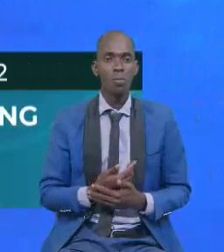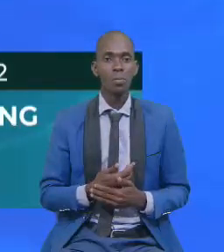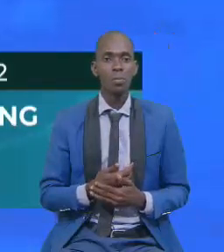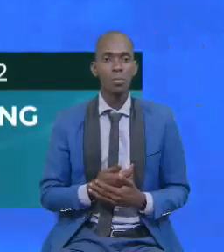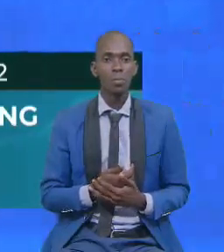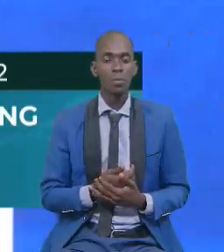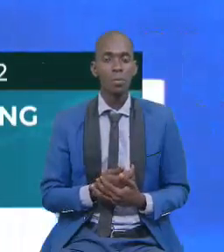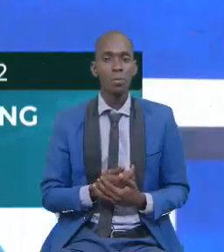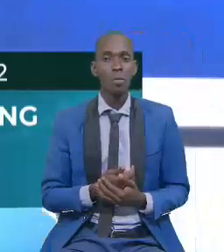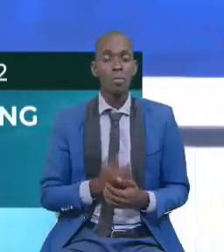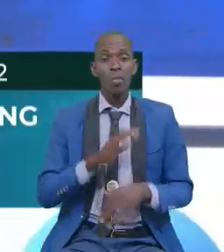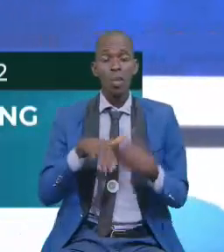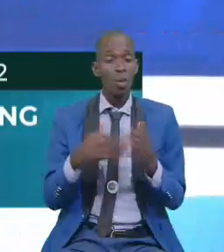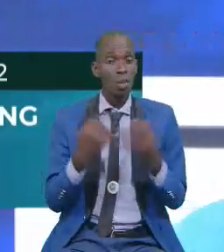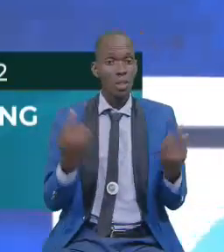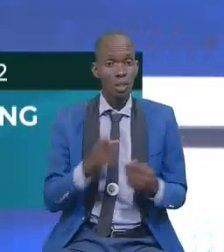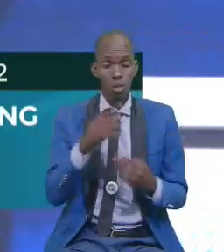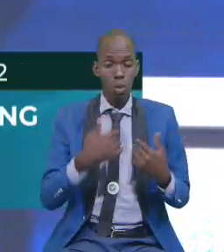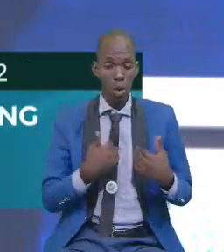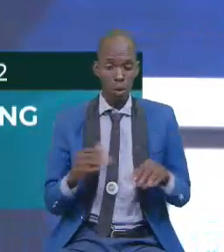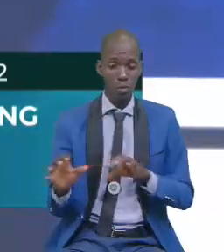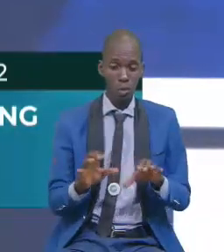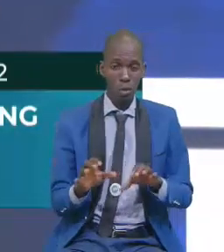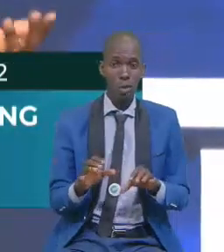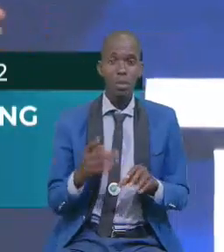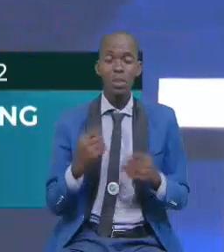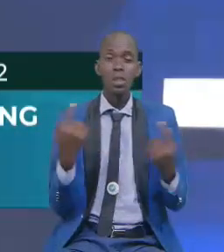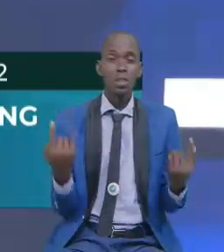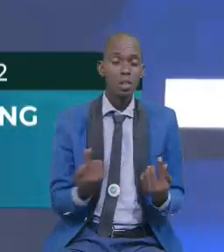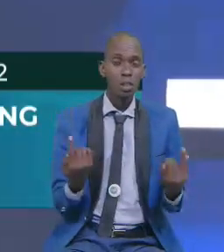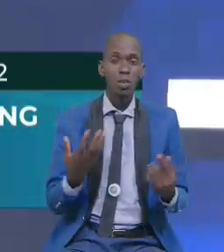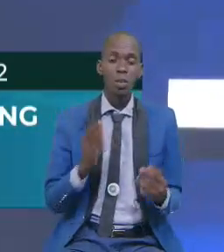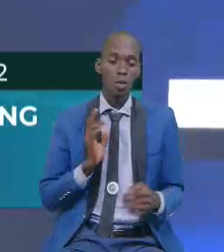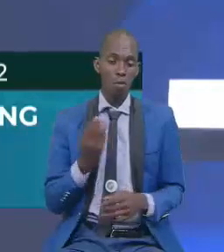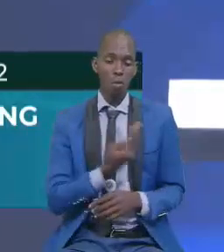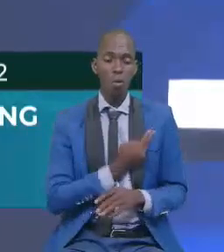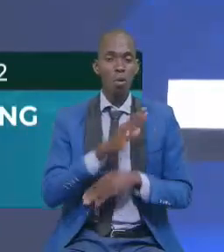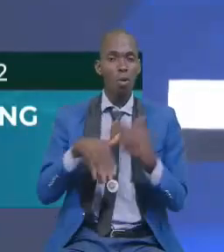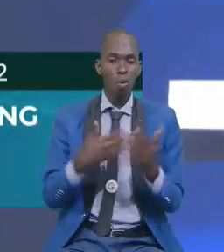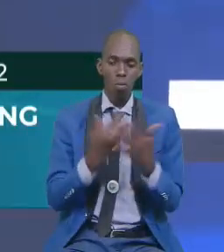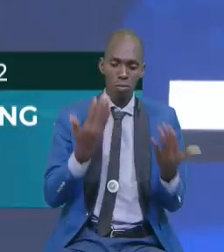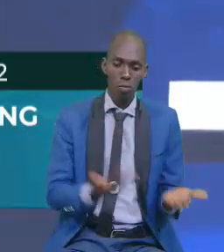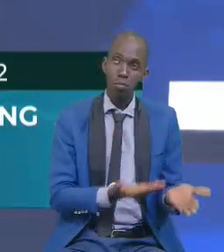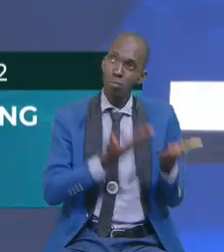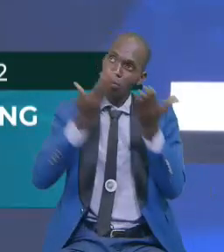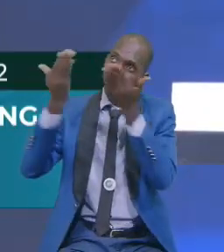All the sins you have committed, the iniquity of us all, laid on him.